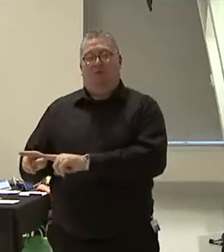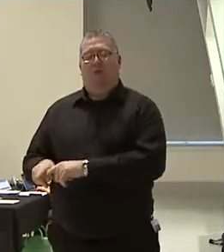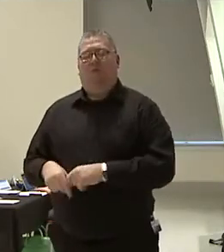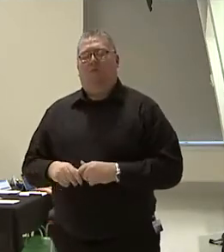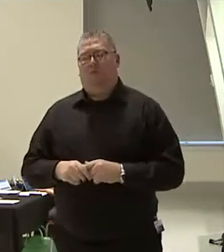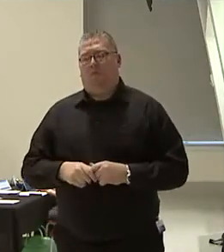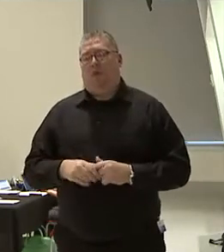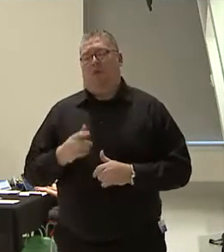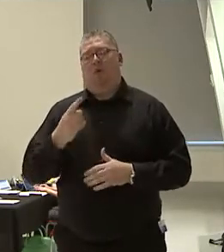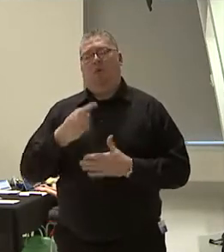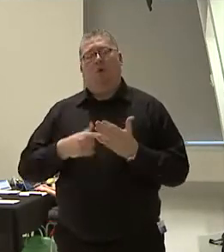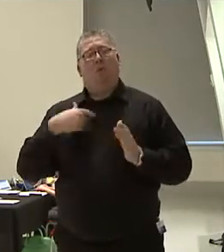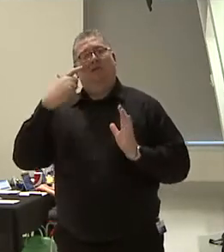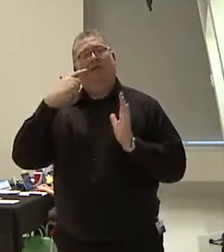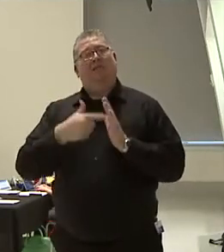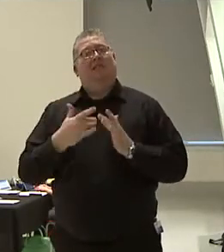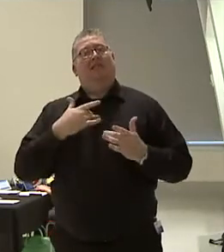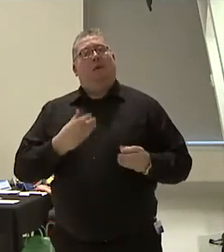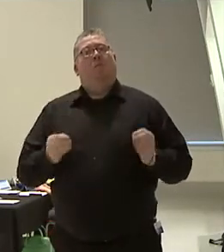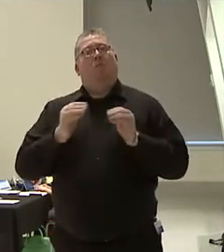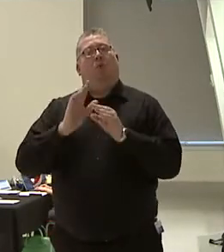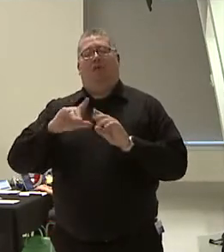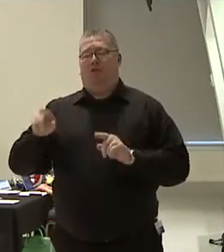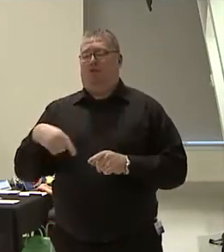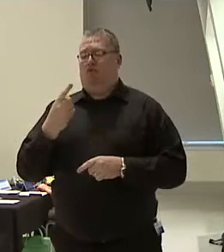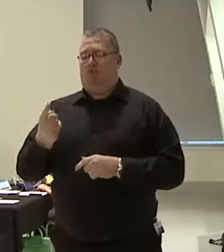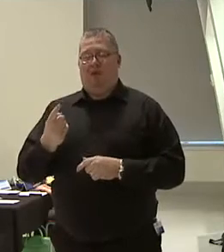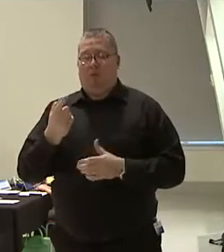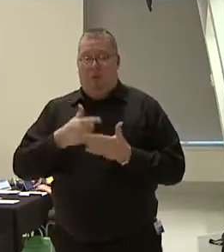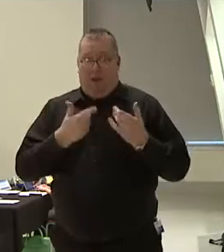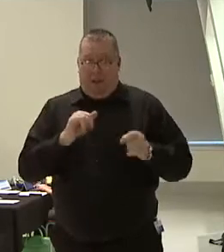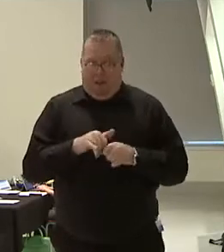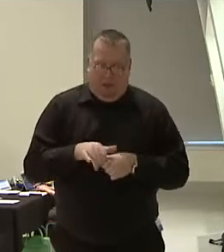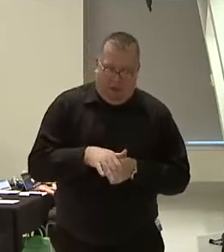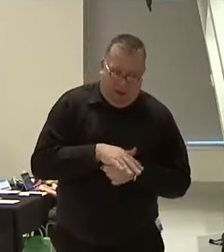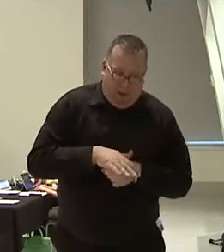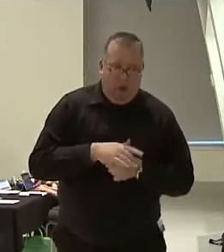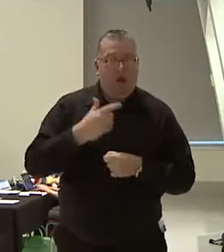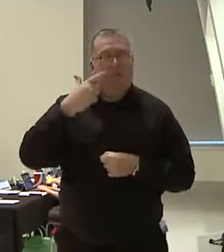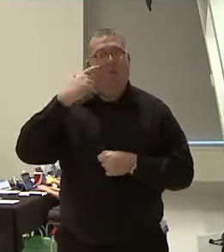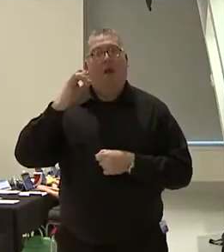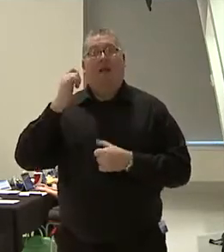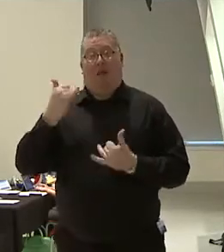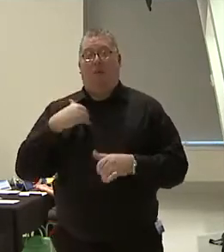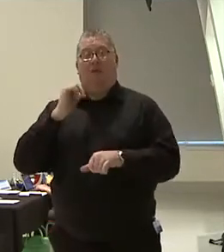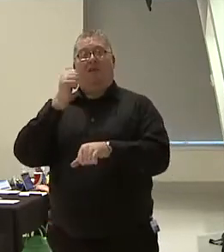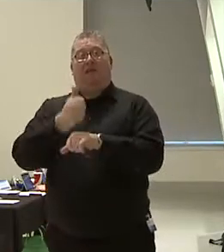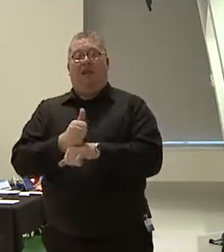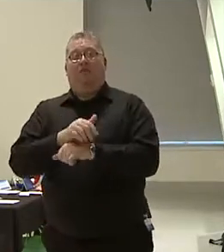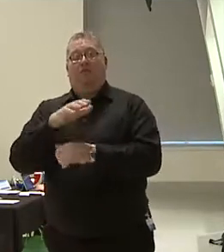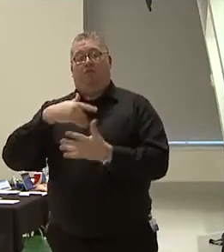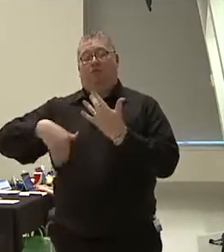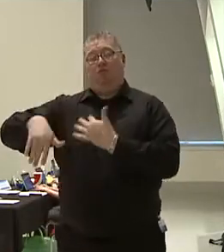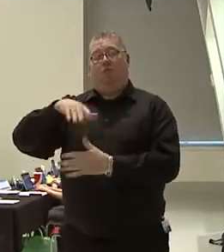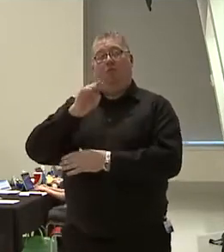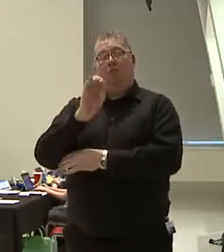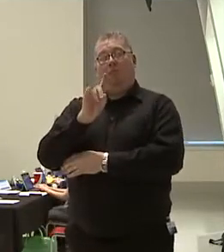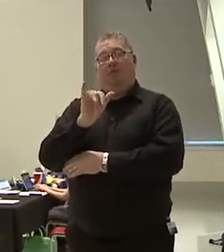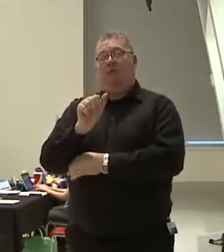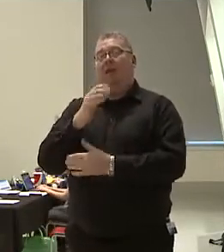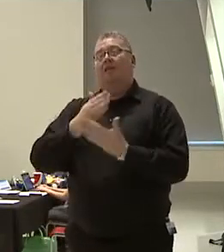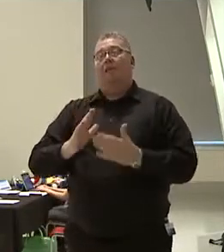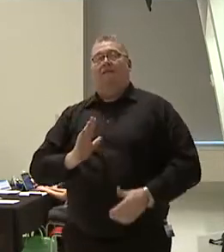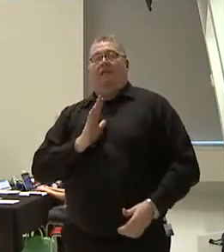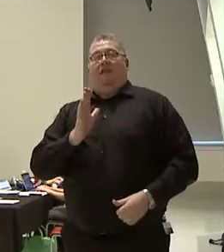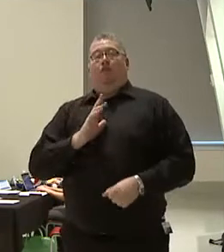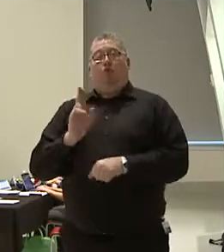largely unnoticed beyond the neighborhood or town that it happened within. It's because of the existence of social media and the somewhat sophisticated